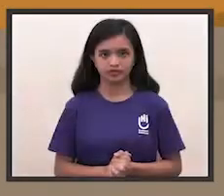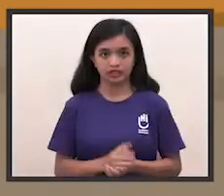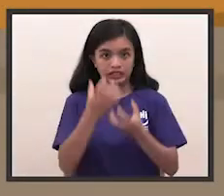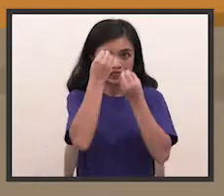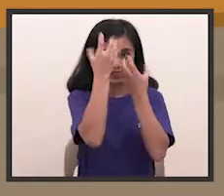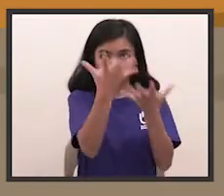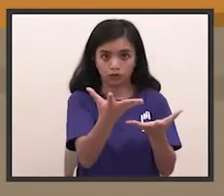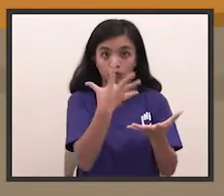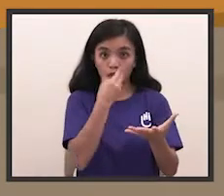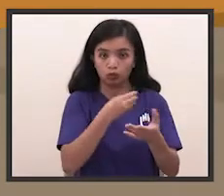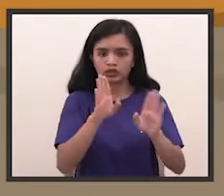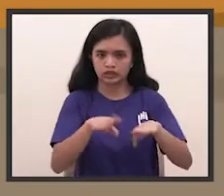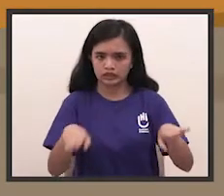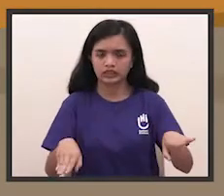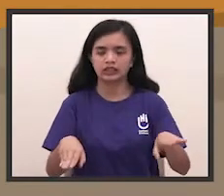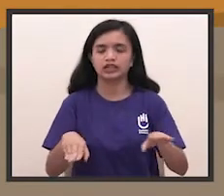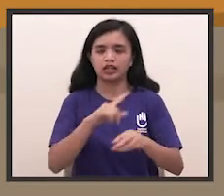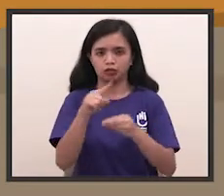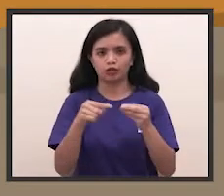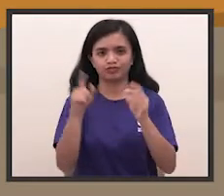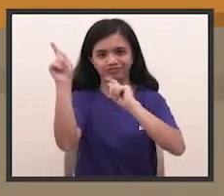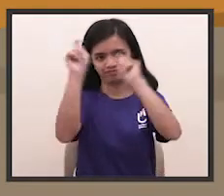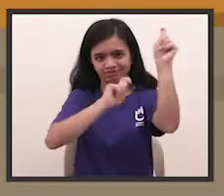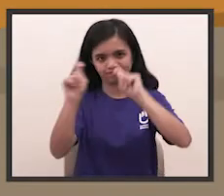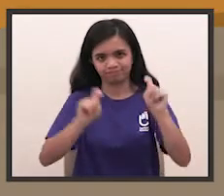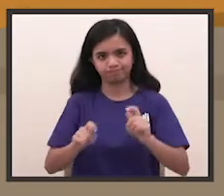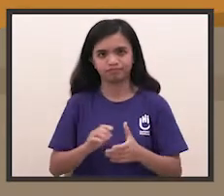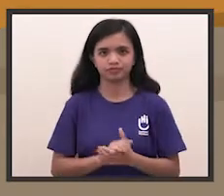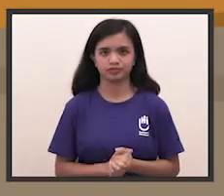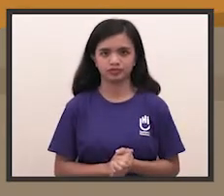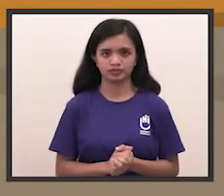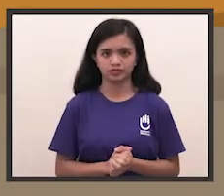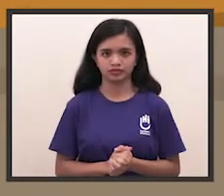Inform the children about the incoming typhoon.